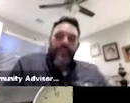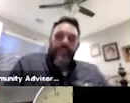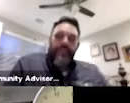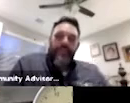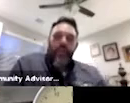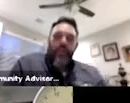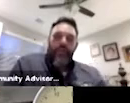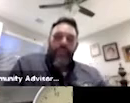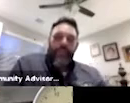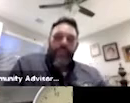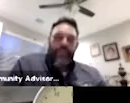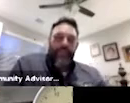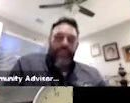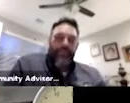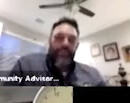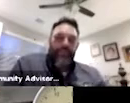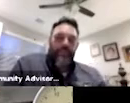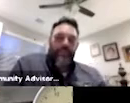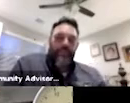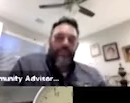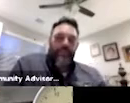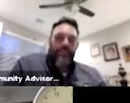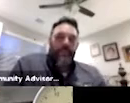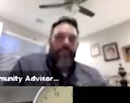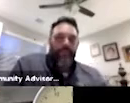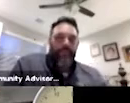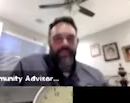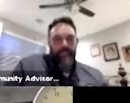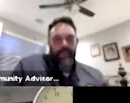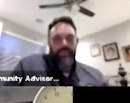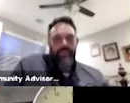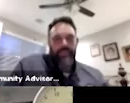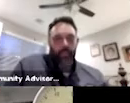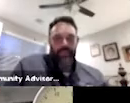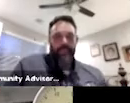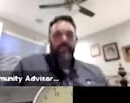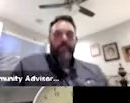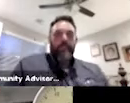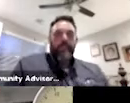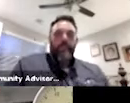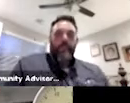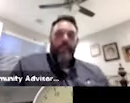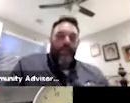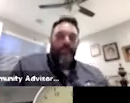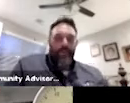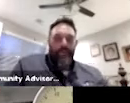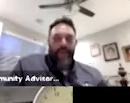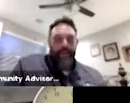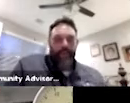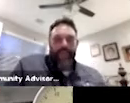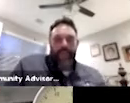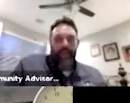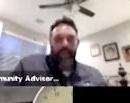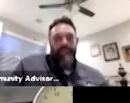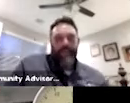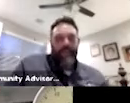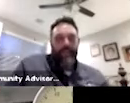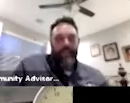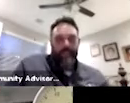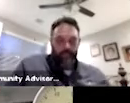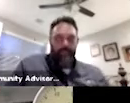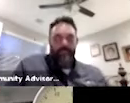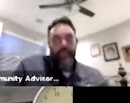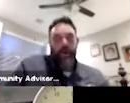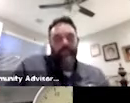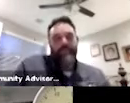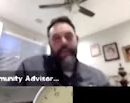systems within the district that were affected by the recent storms. On a macro scale, I would